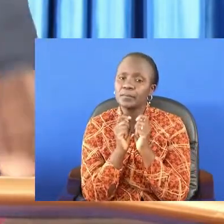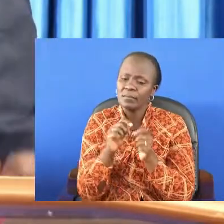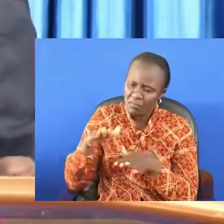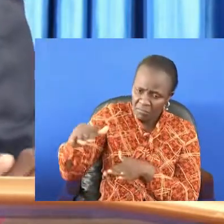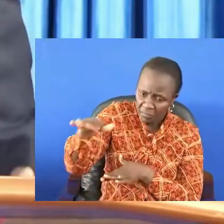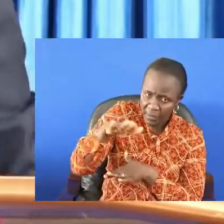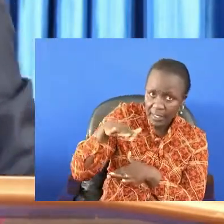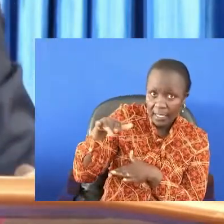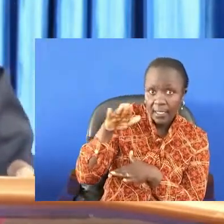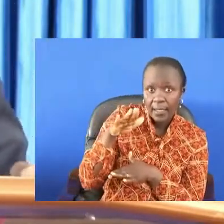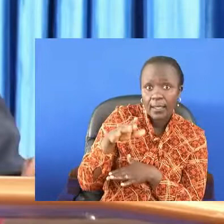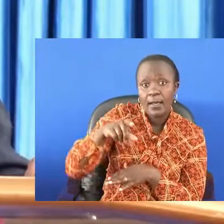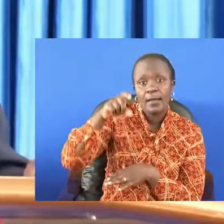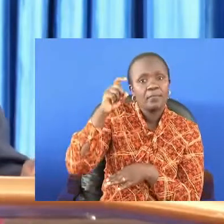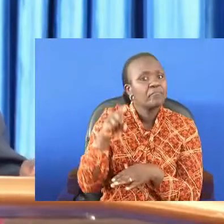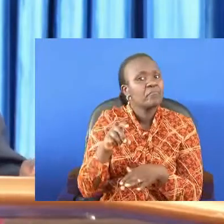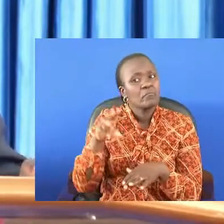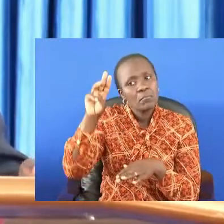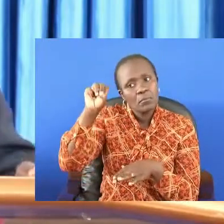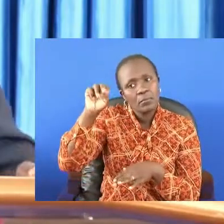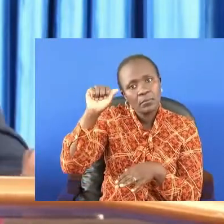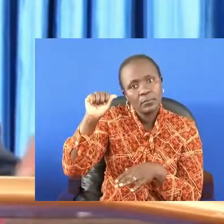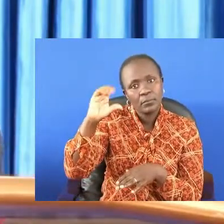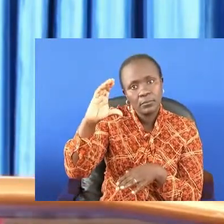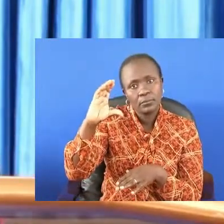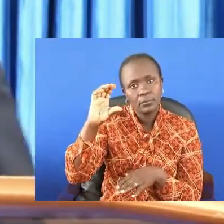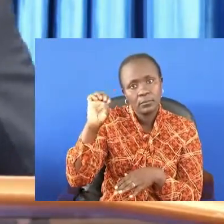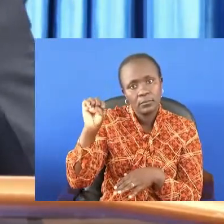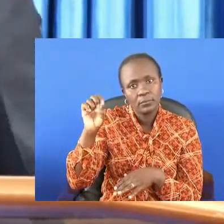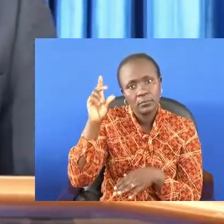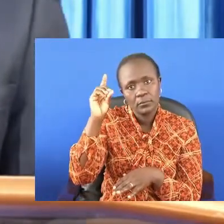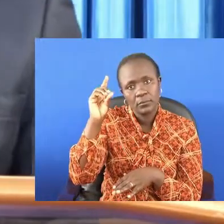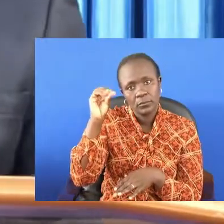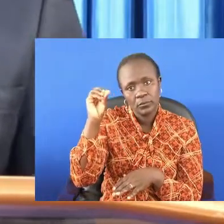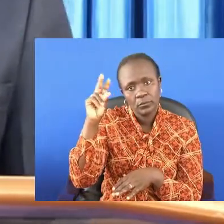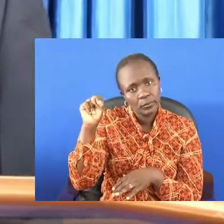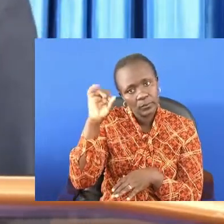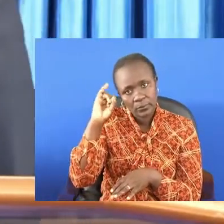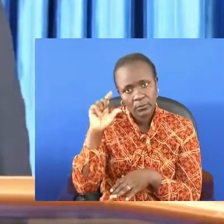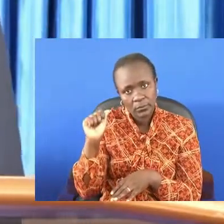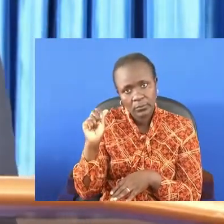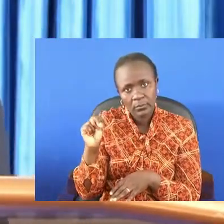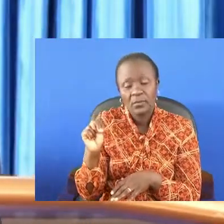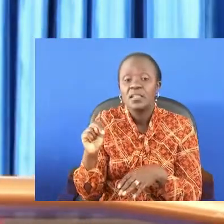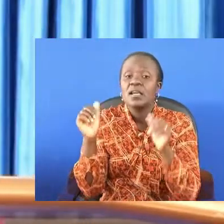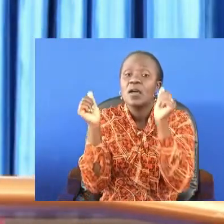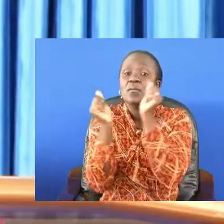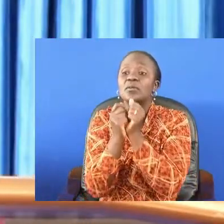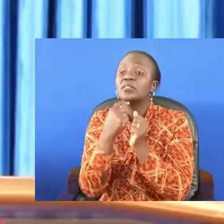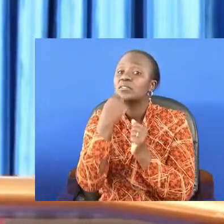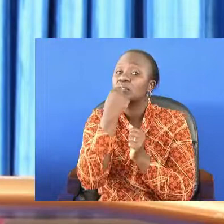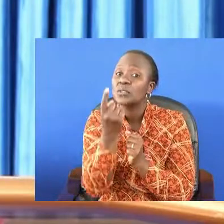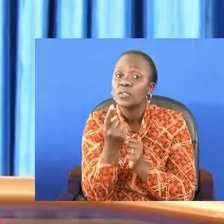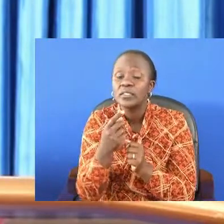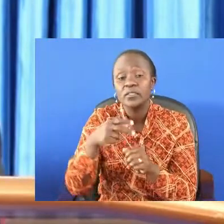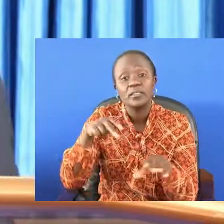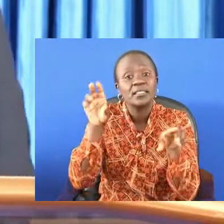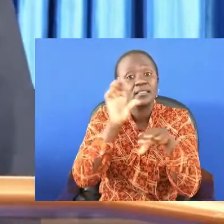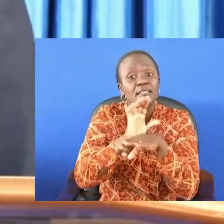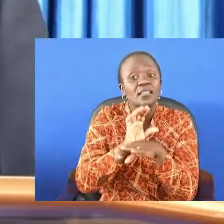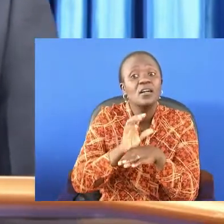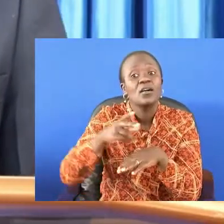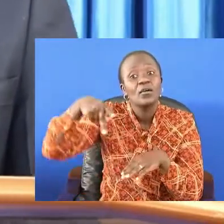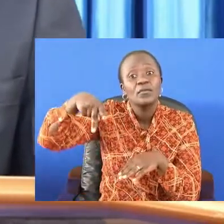area of Macedonia. And when Apostle Paul is talking to the Philippians later on, in